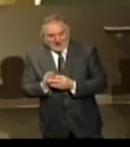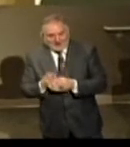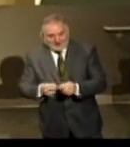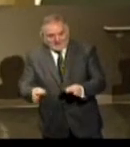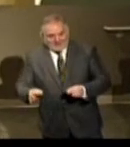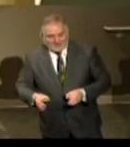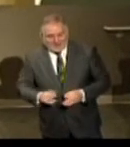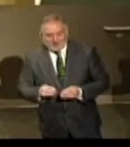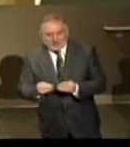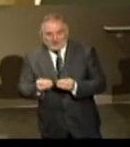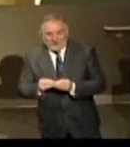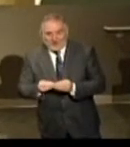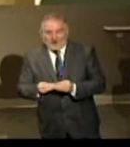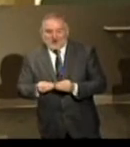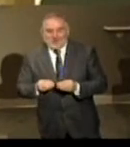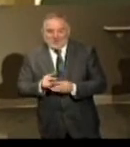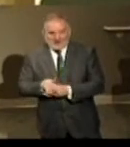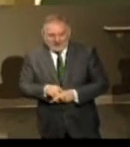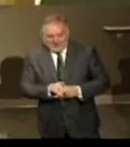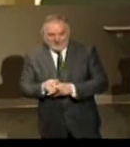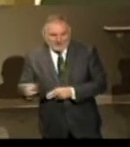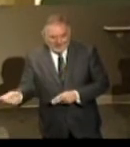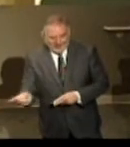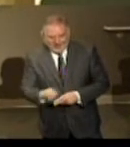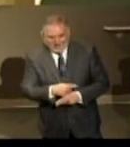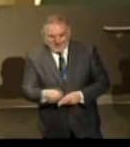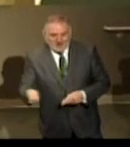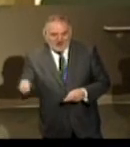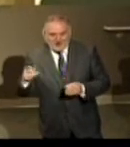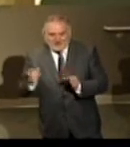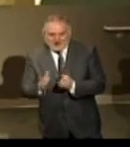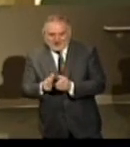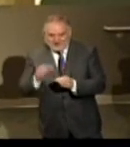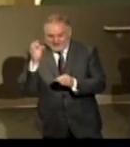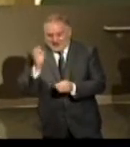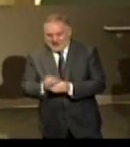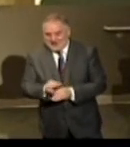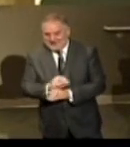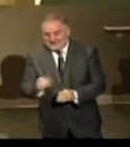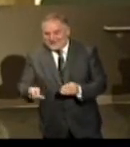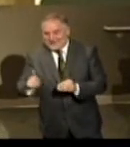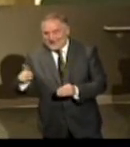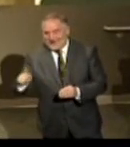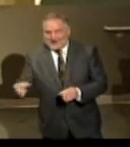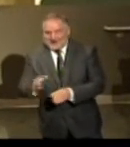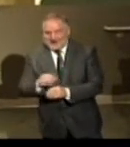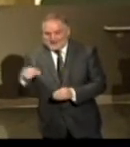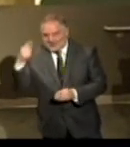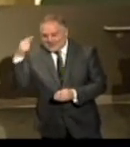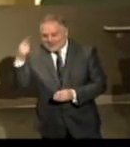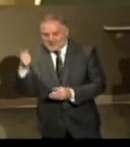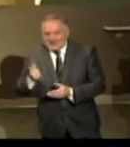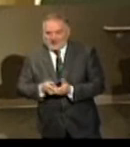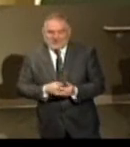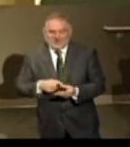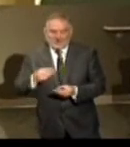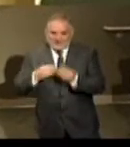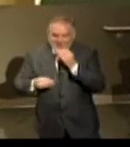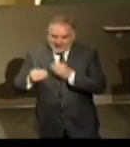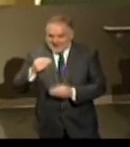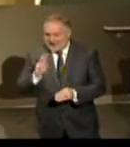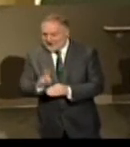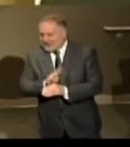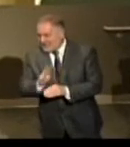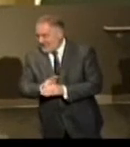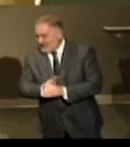shall he not much more clothe you, O you of little faith? Therefore, take no thought, saying, what shall we eat, or what shall we drink, or wherewith shall we be clothed? For after all